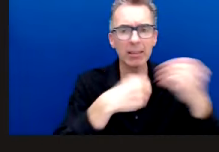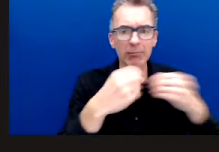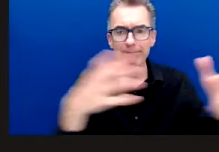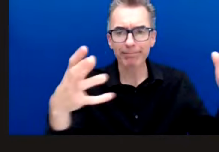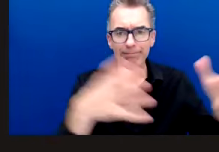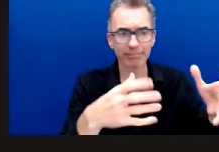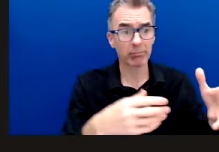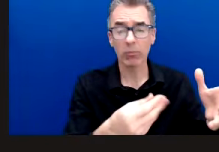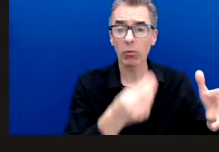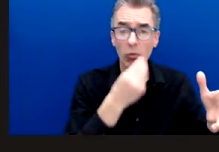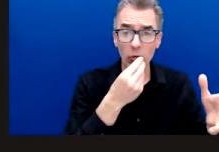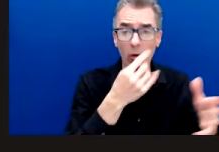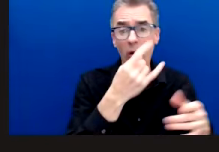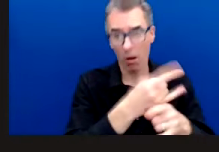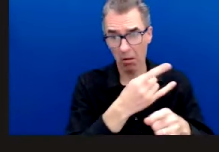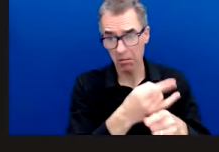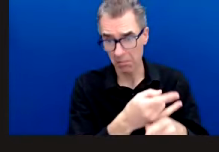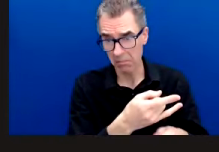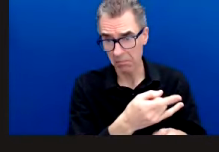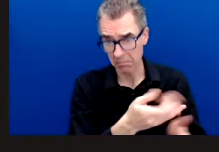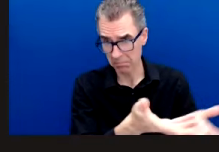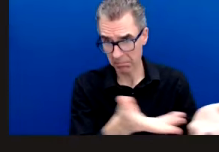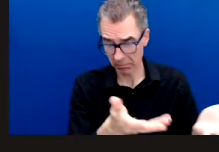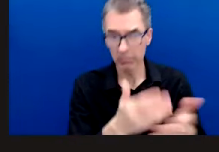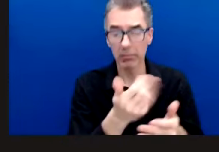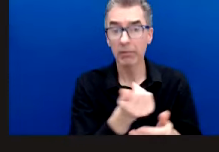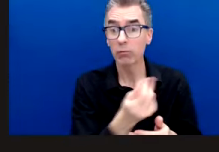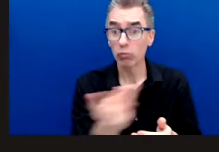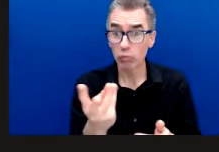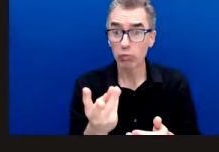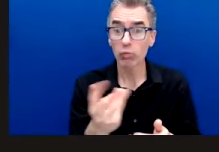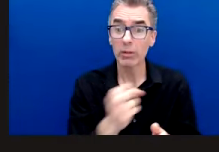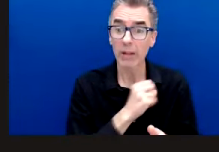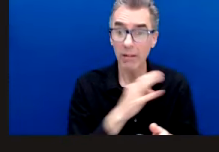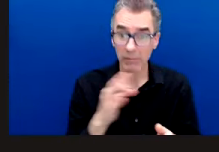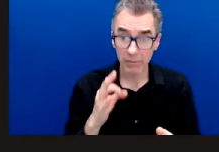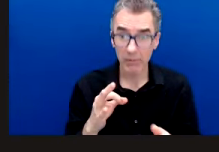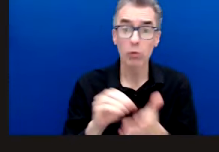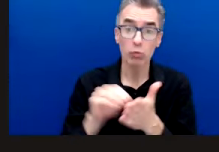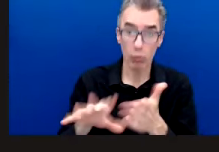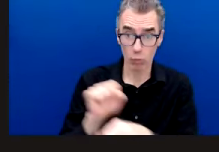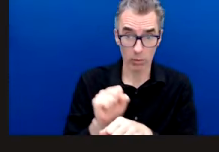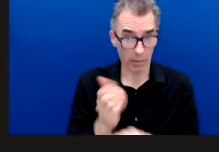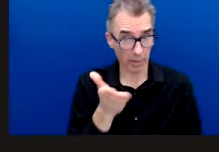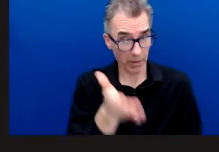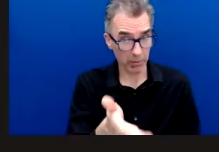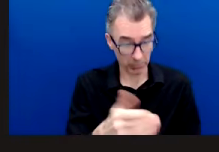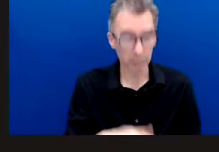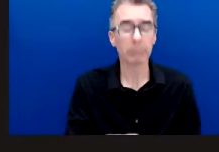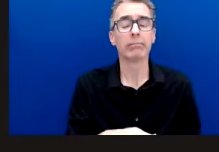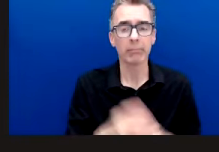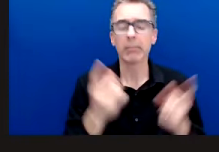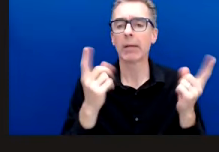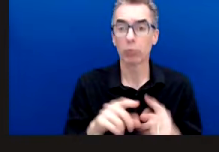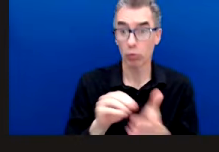and alcohol is available. Several employees and student workers are present. During the event, a student